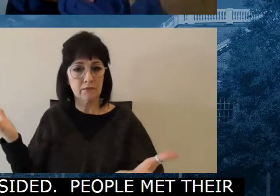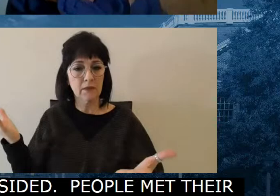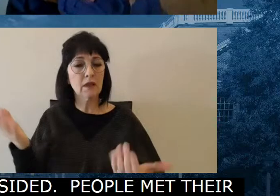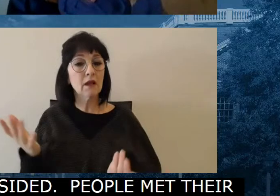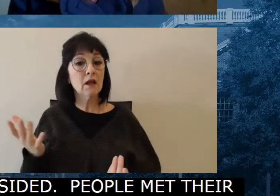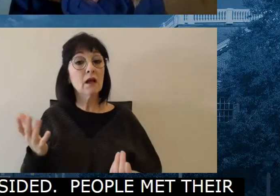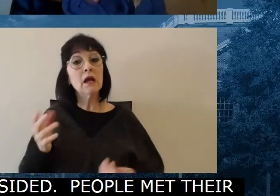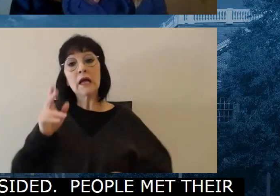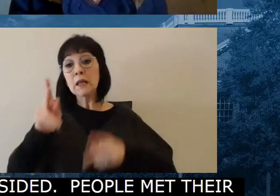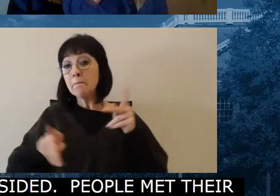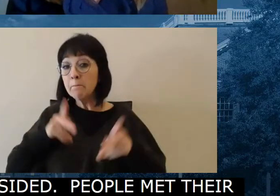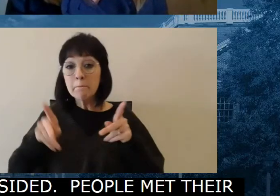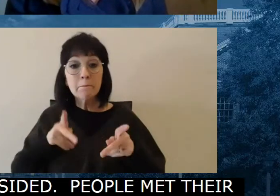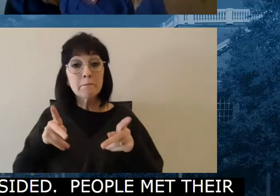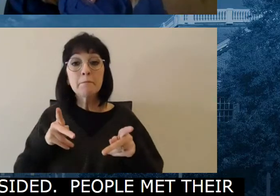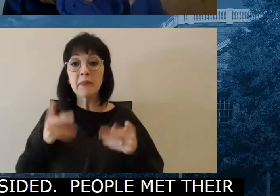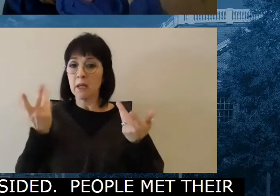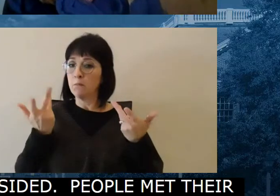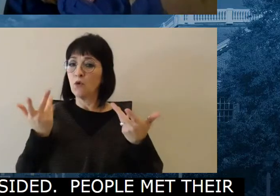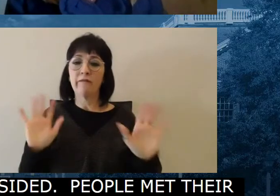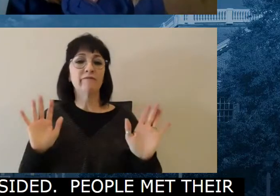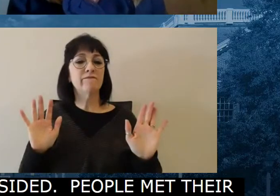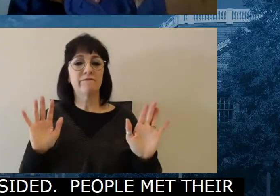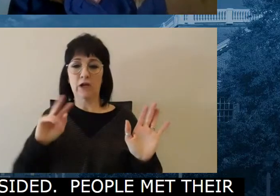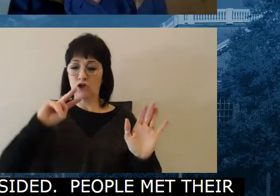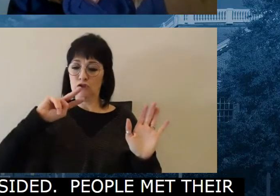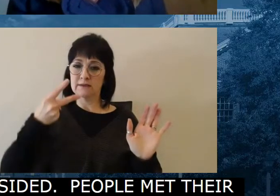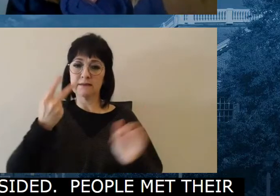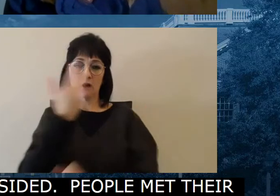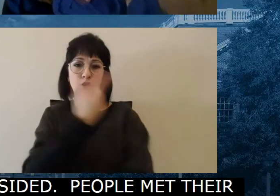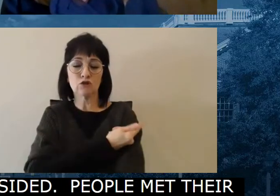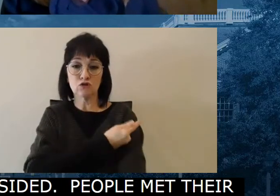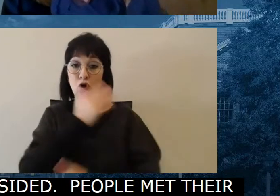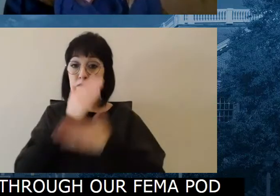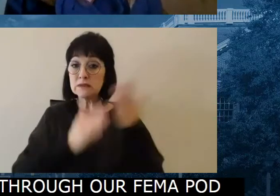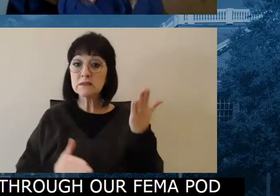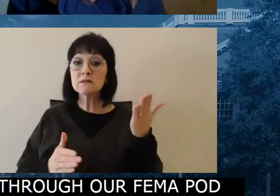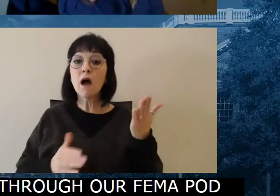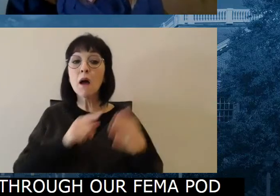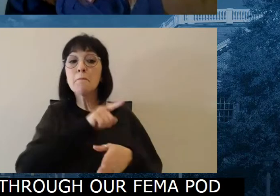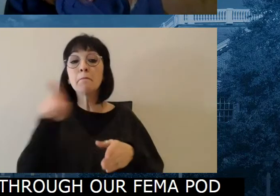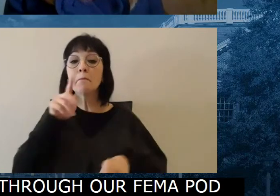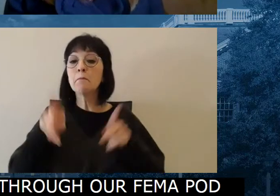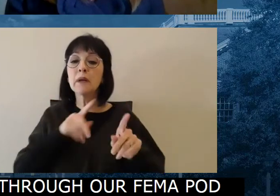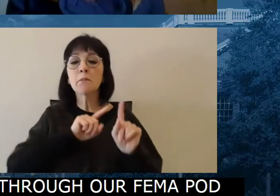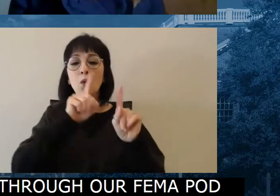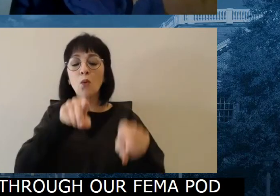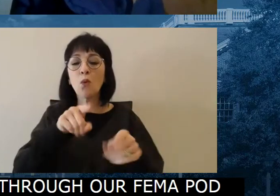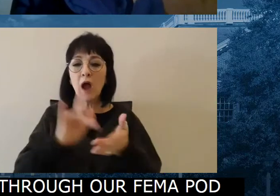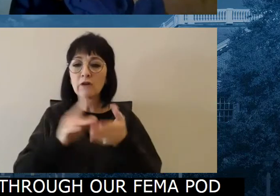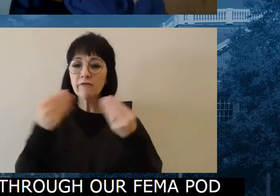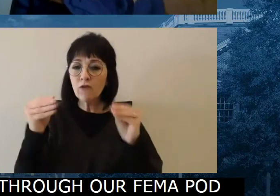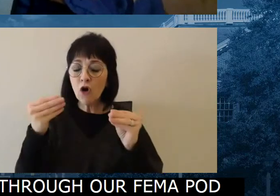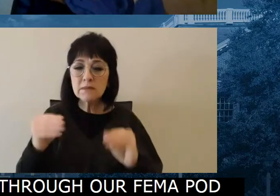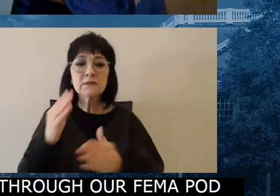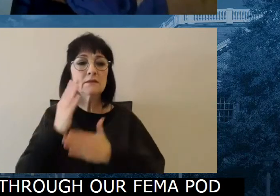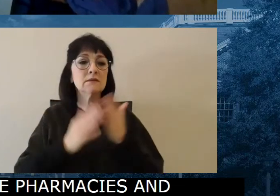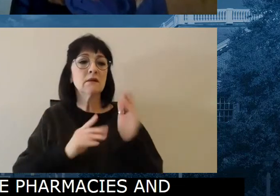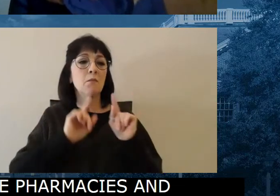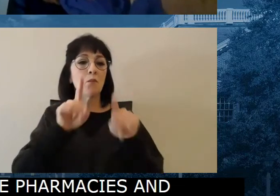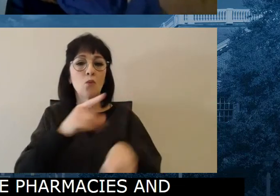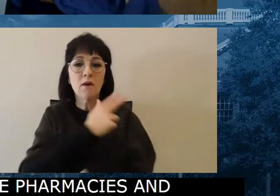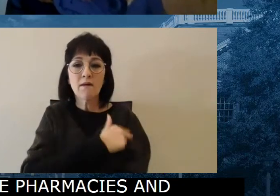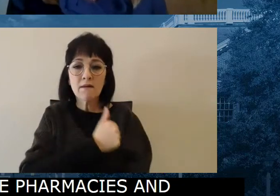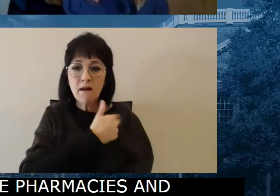our FEMA pod or other places in the community like pharmacies and hospitals. So I think that was a positive.